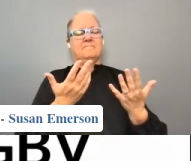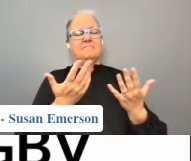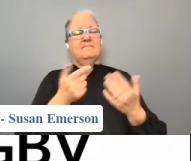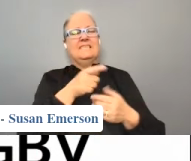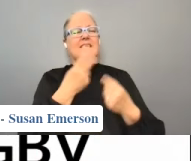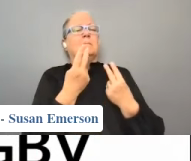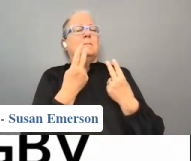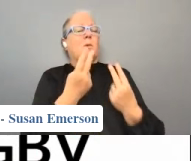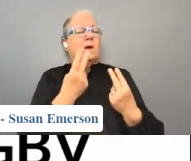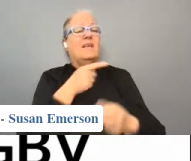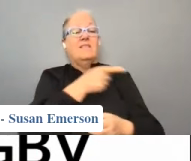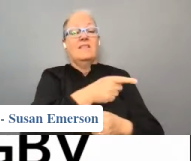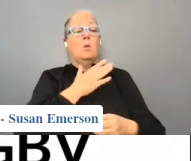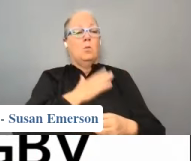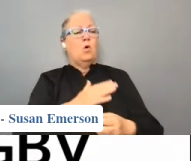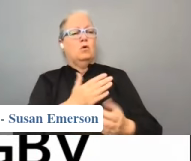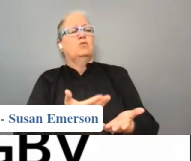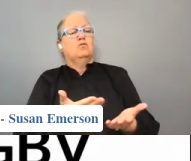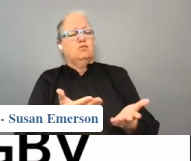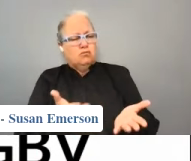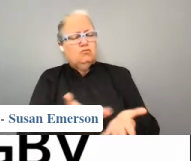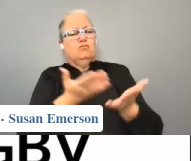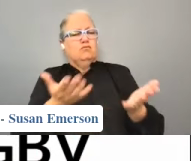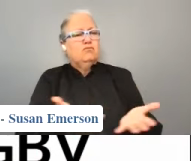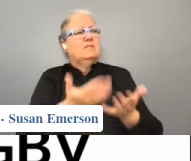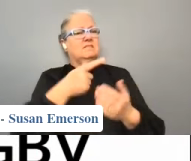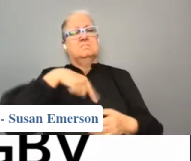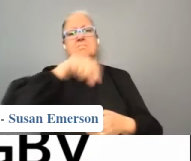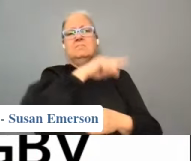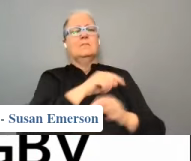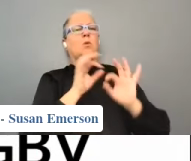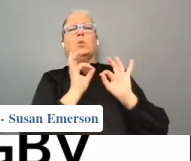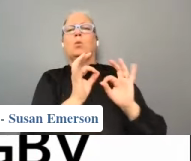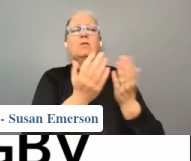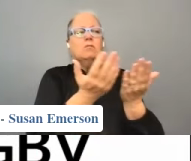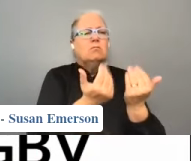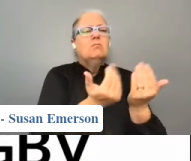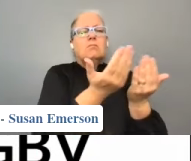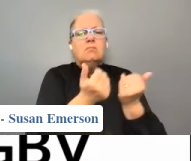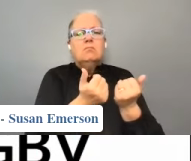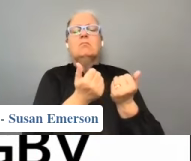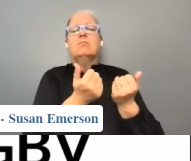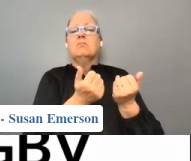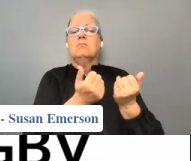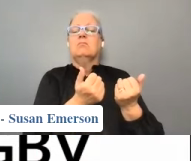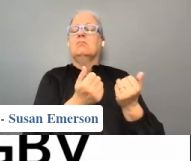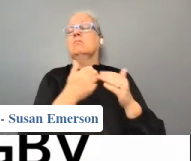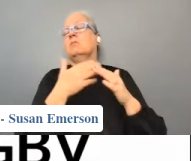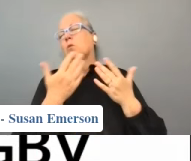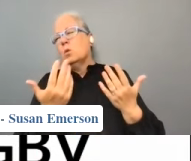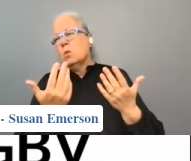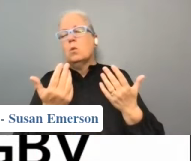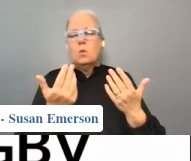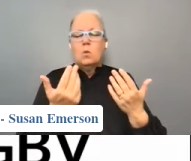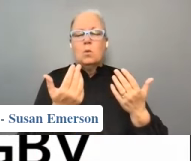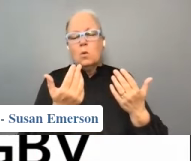very enabling environment or they can lead to sort of backlash